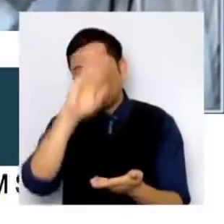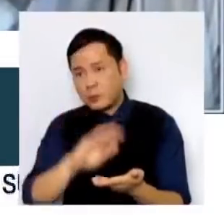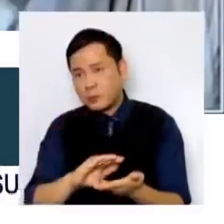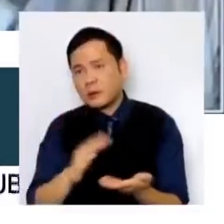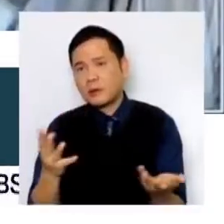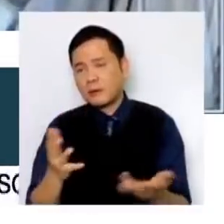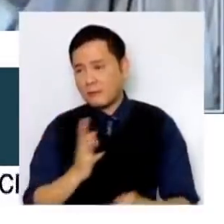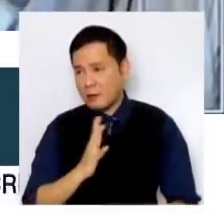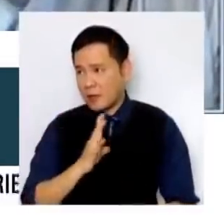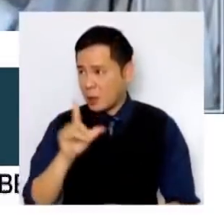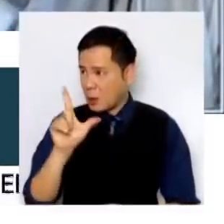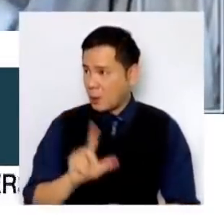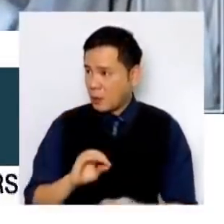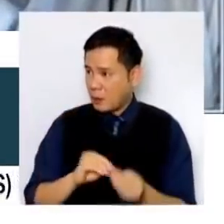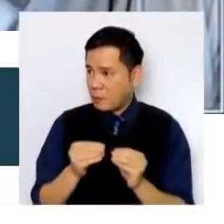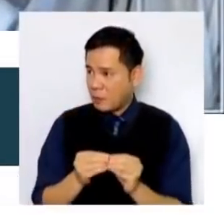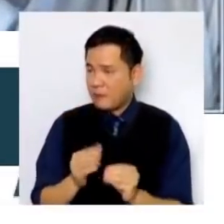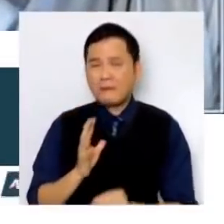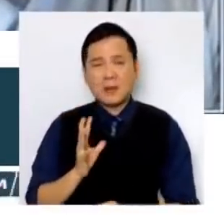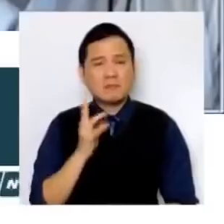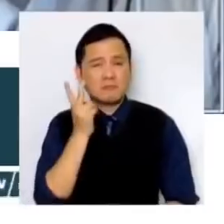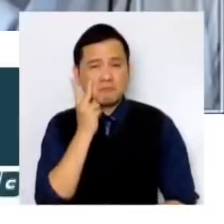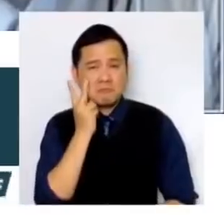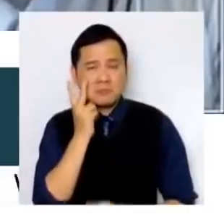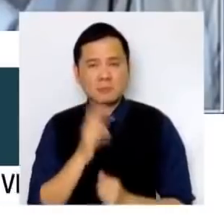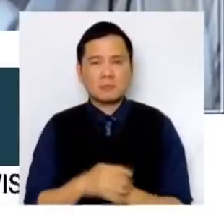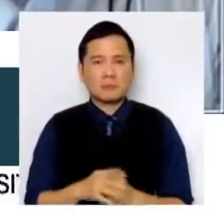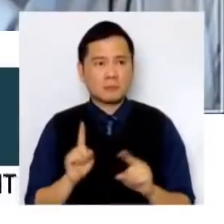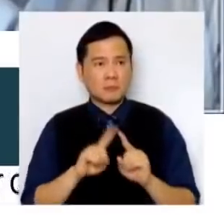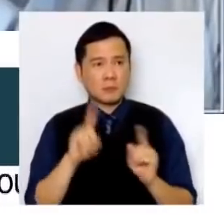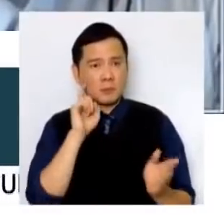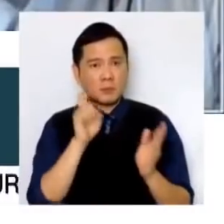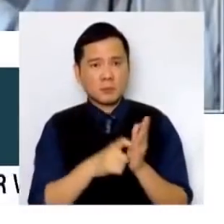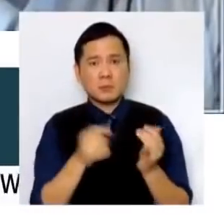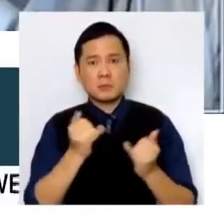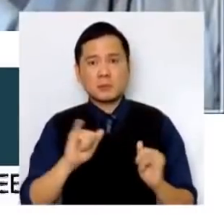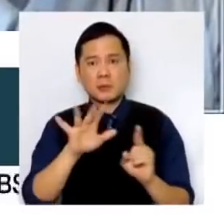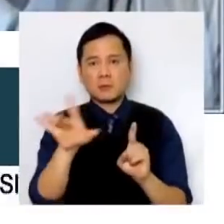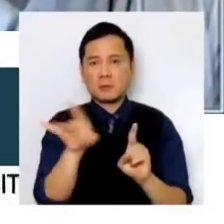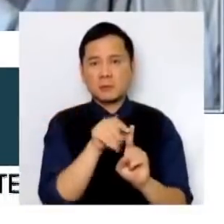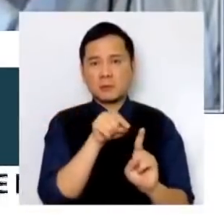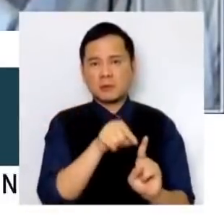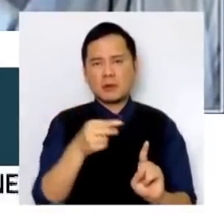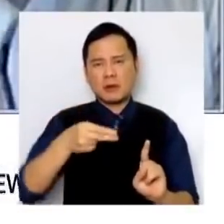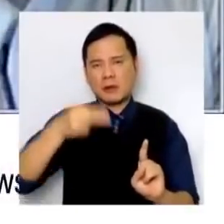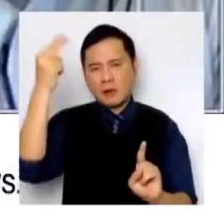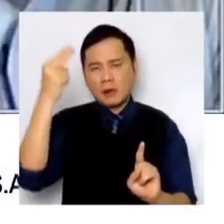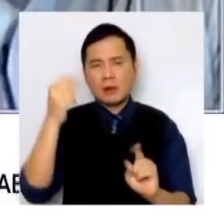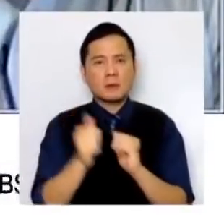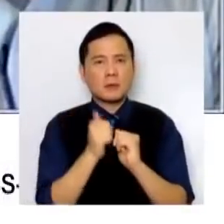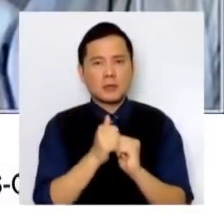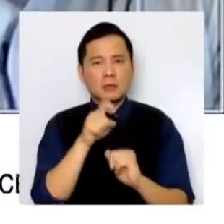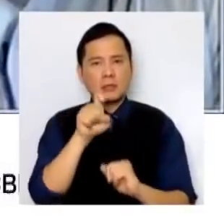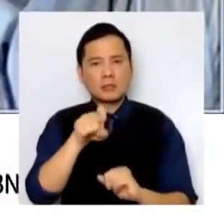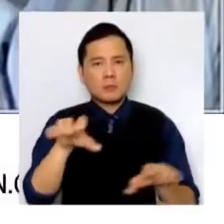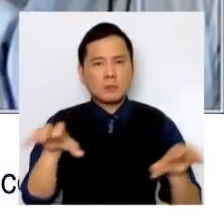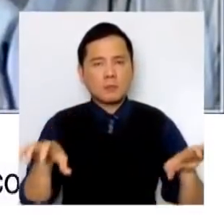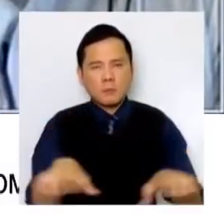mababa na, then let's see, no? Makikita natin mataas pa rin ang hawaan, and we need to be vigilant about these numbers.